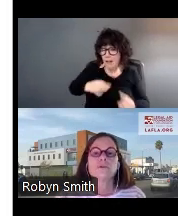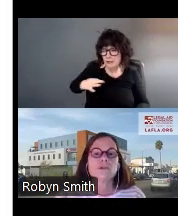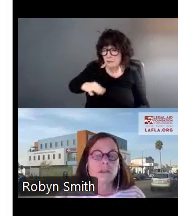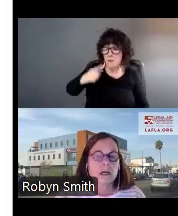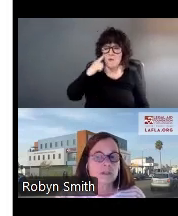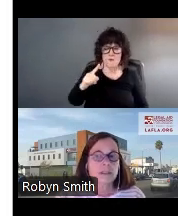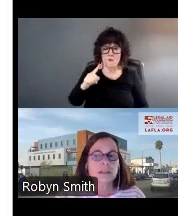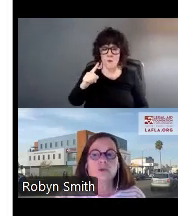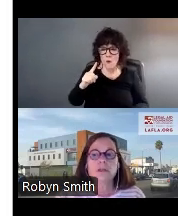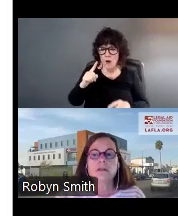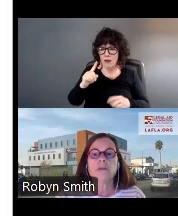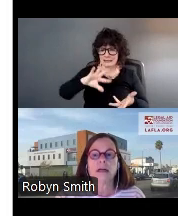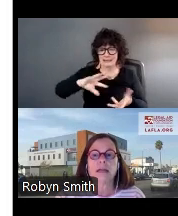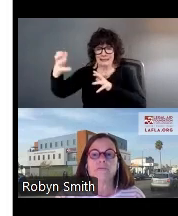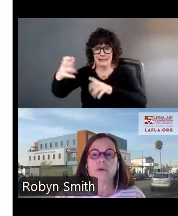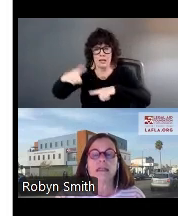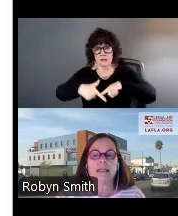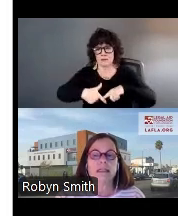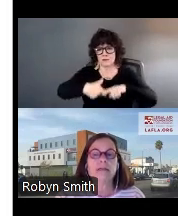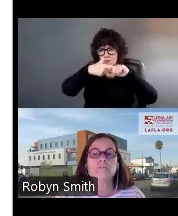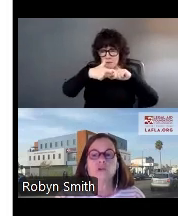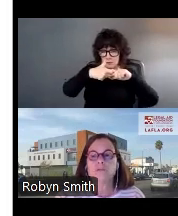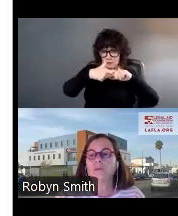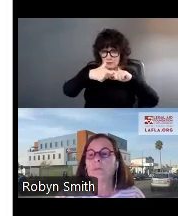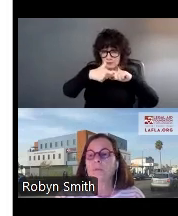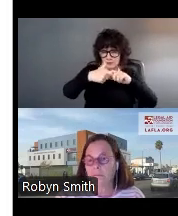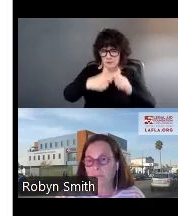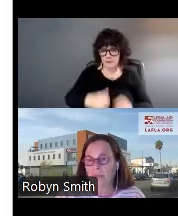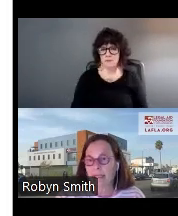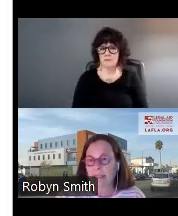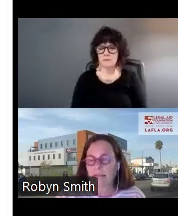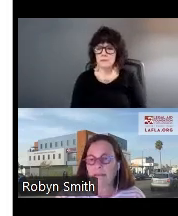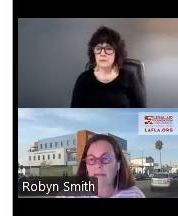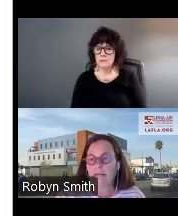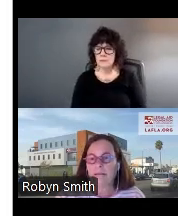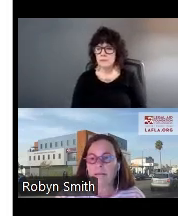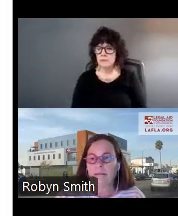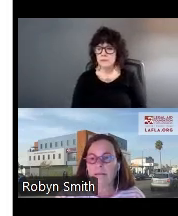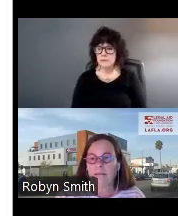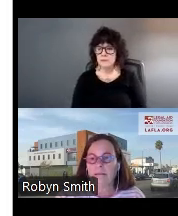So the first option is you can apply for an income-driven repayment plan,